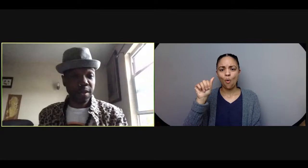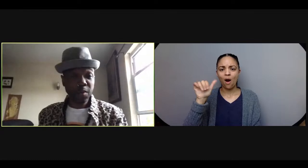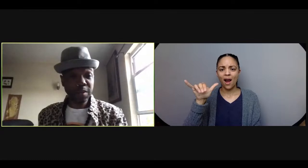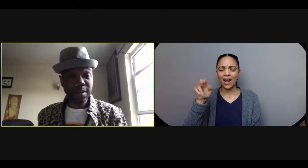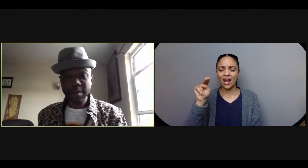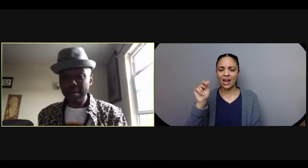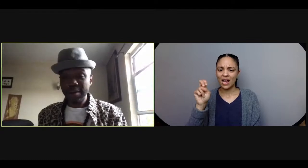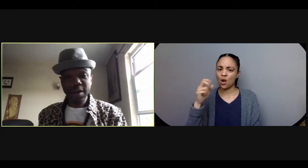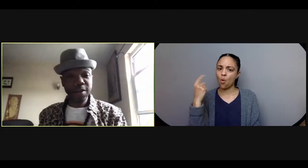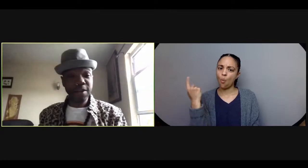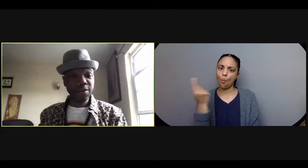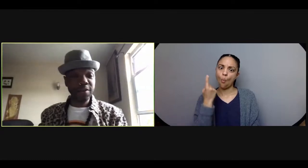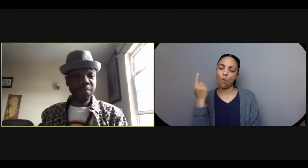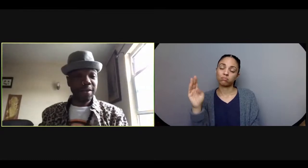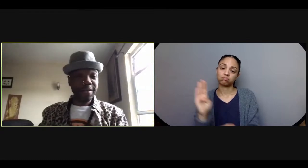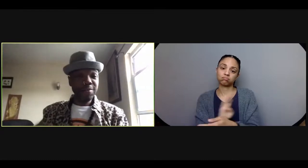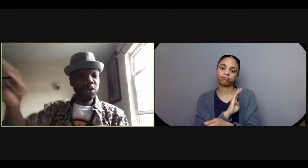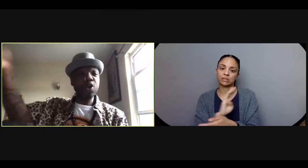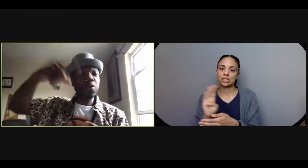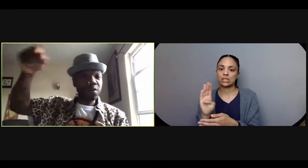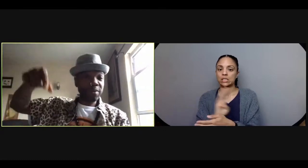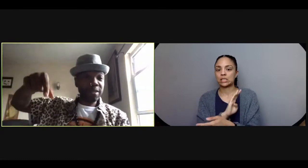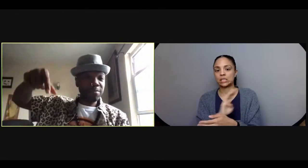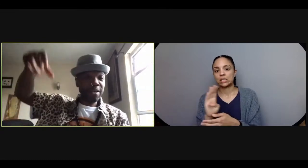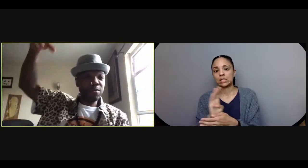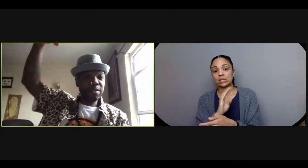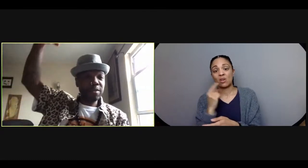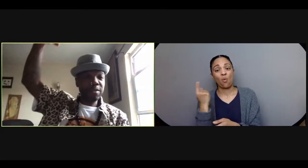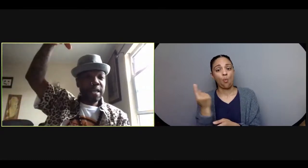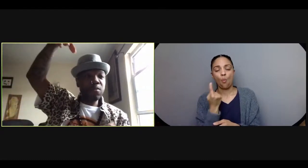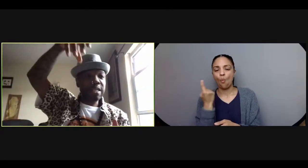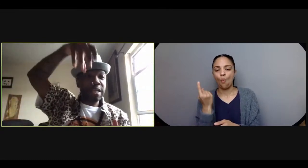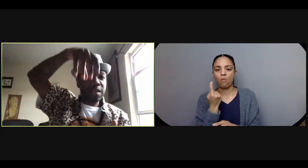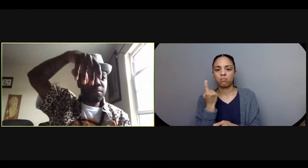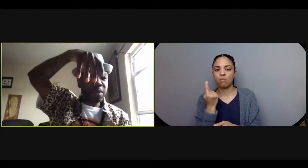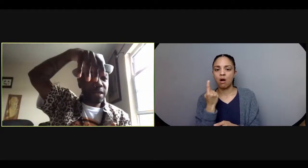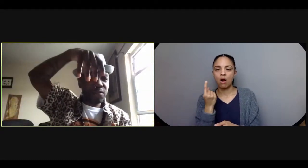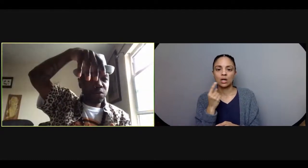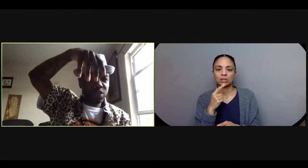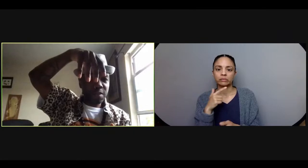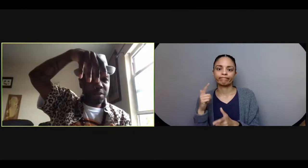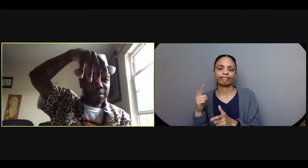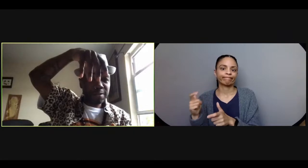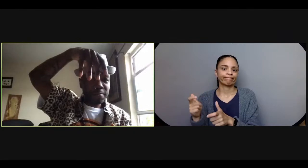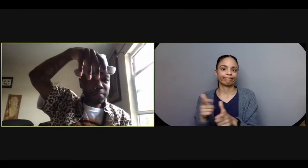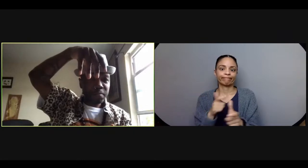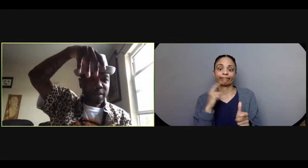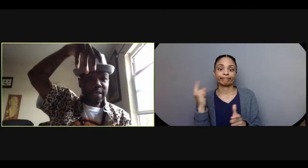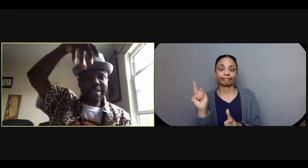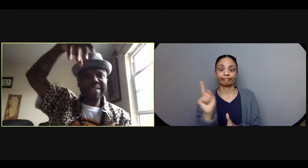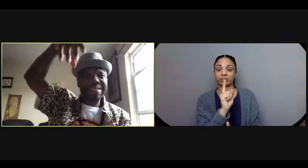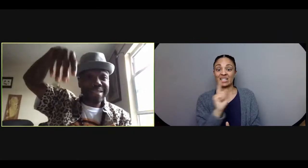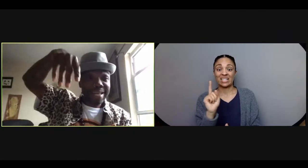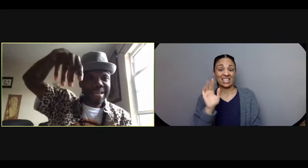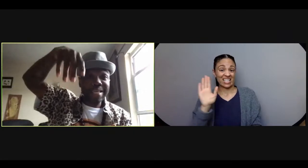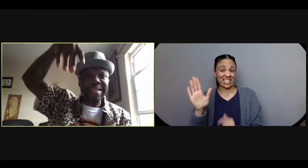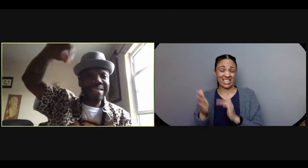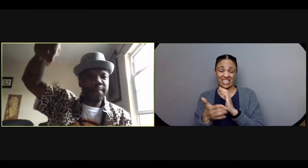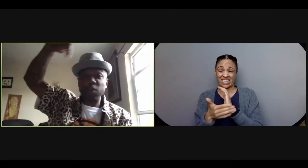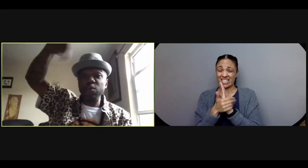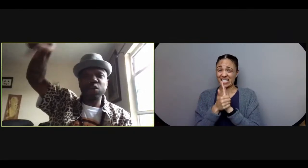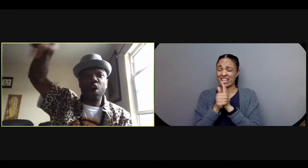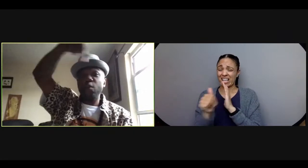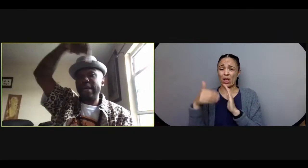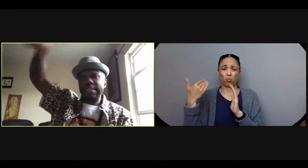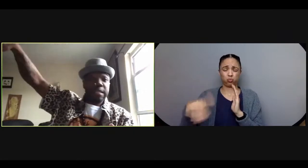was all over the place, man. He was an Olympic level gymnast. He could sing, he could tap, so he